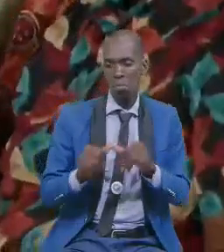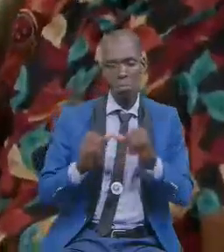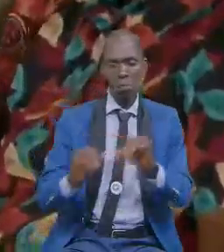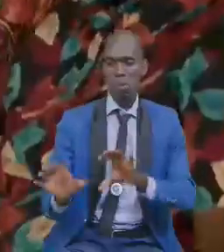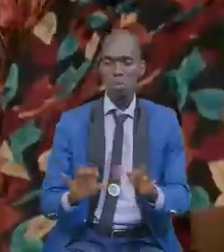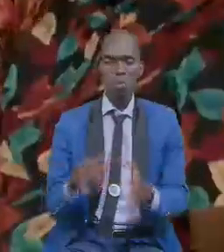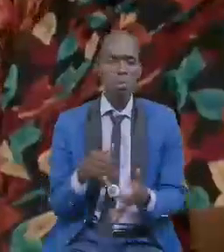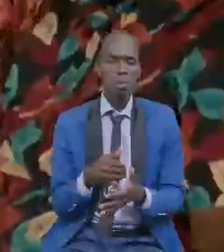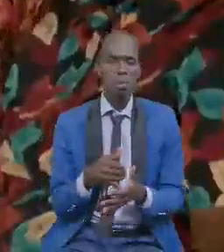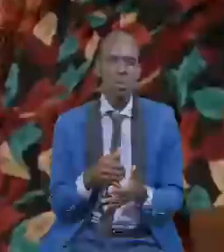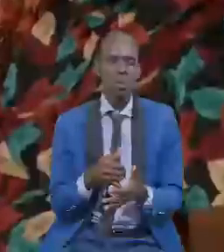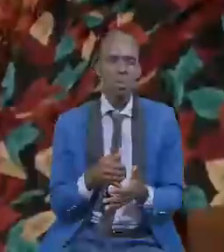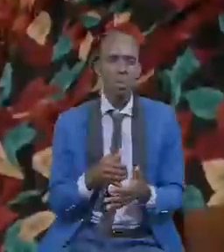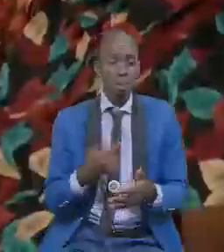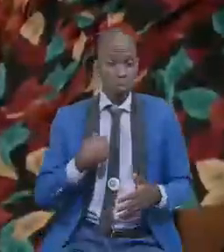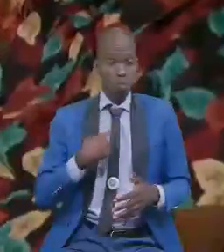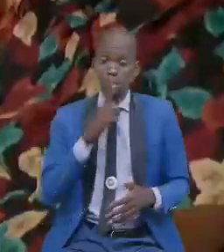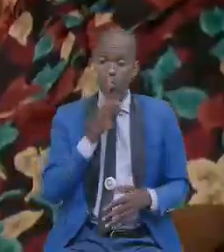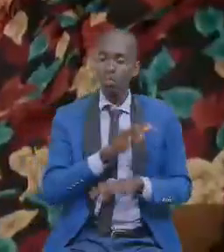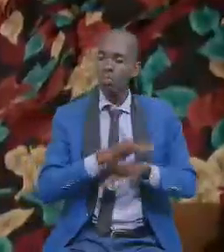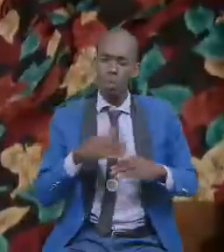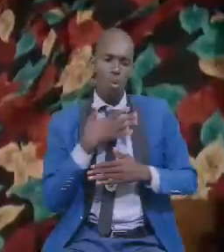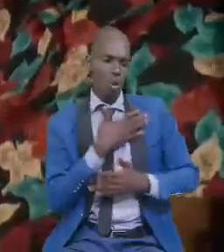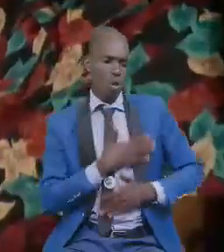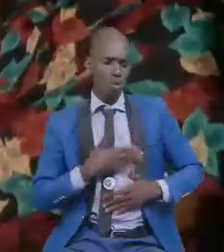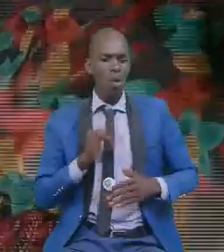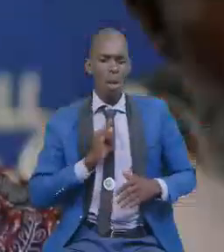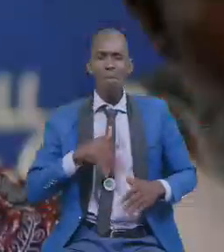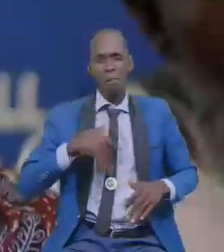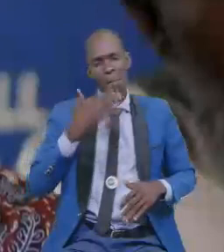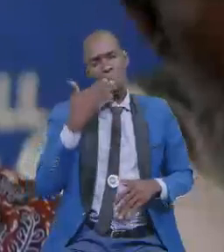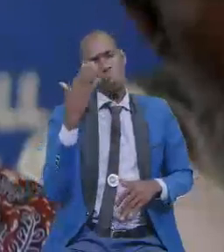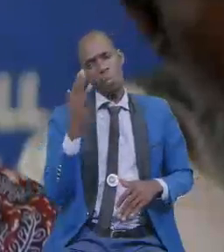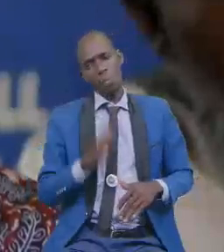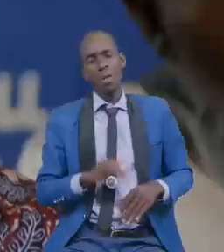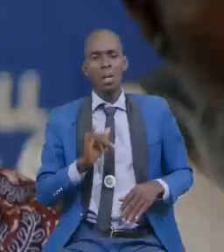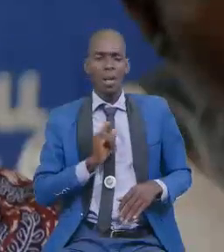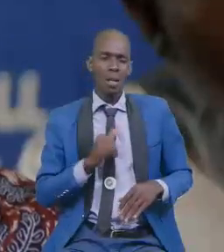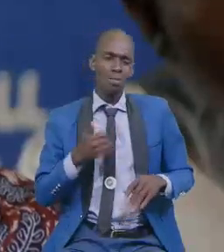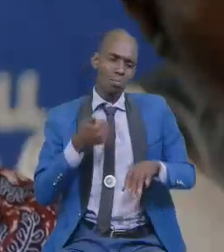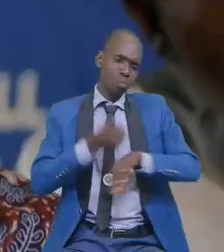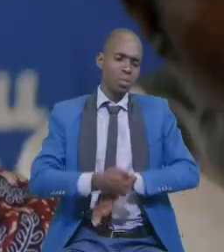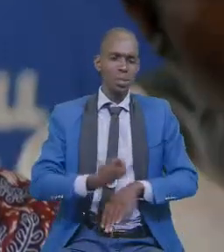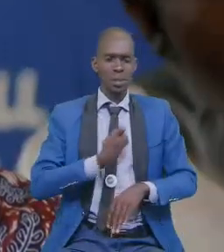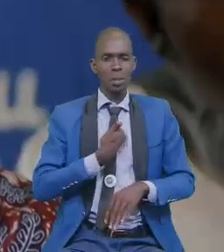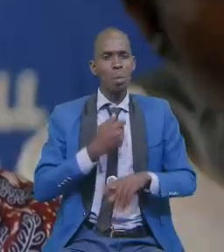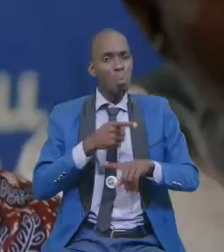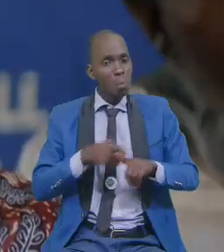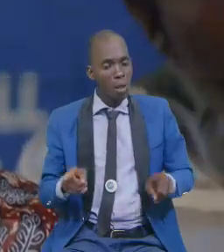I don't actually enjoy them. I feel guilty. I blame myself. Awake.